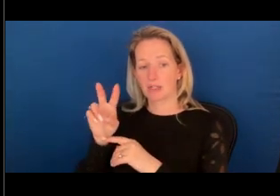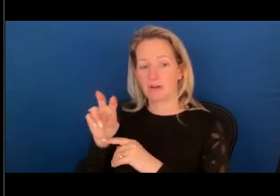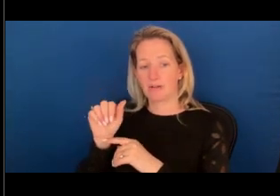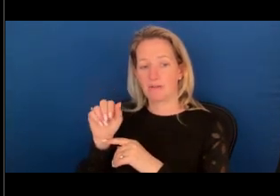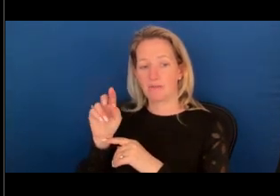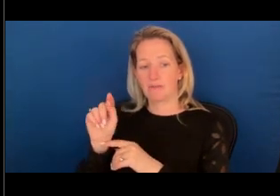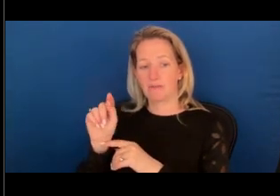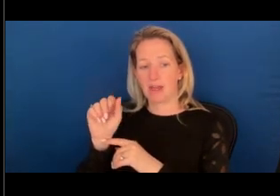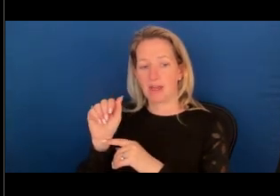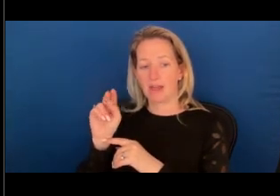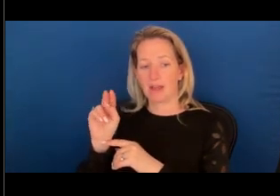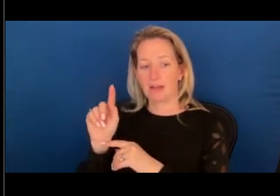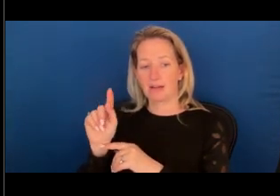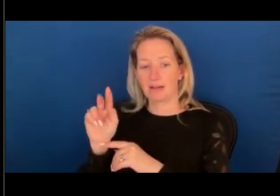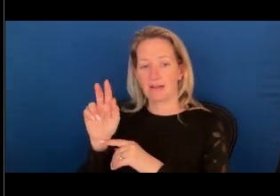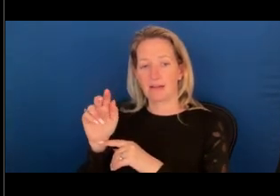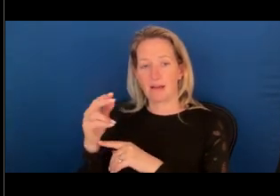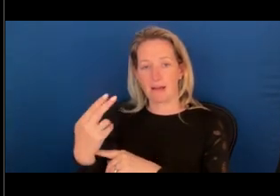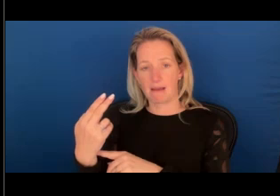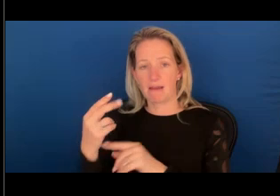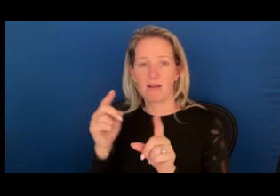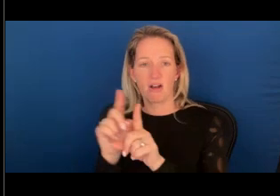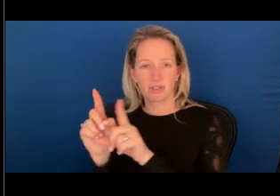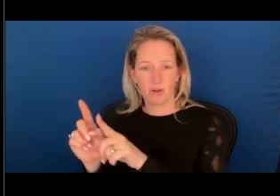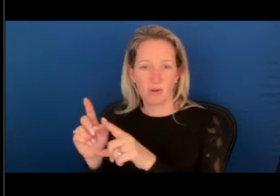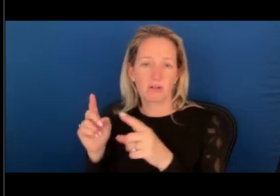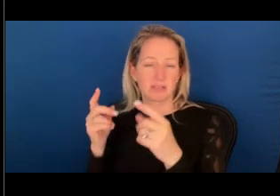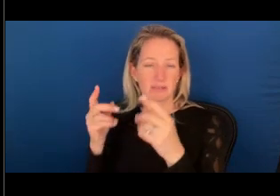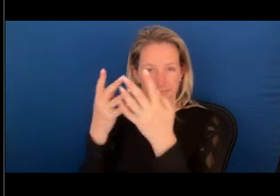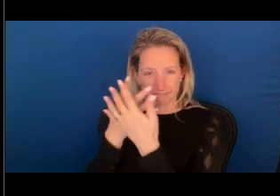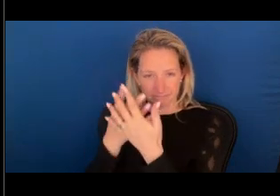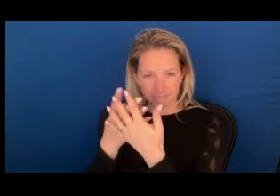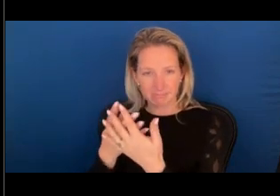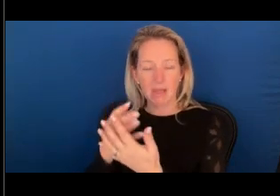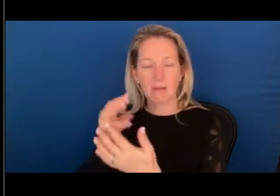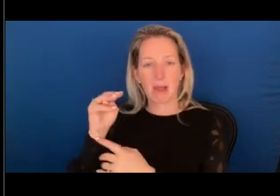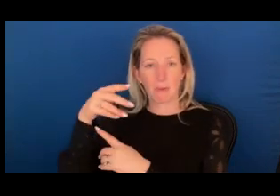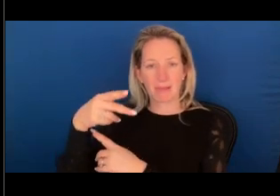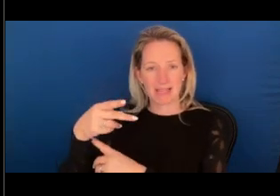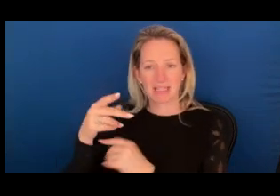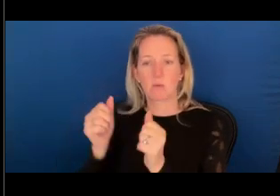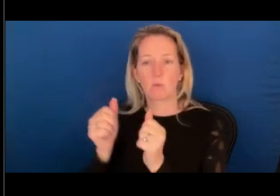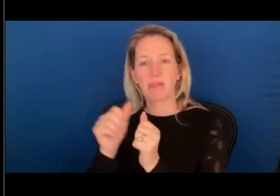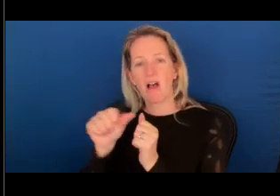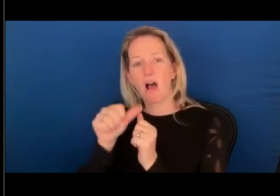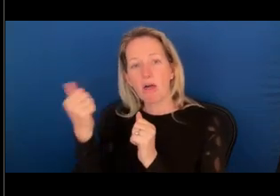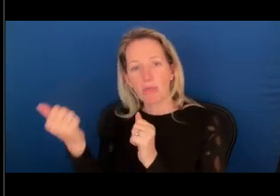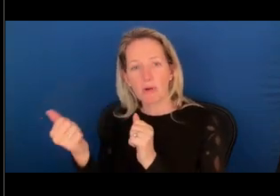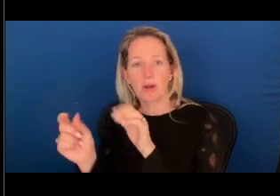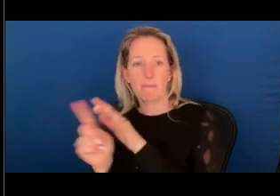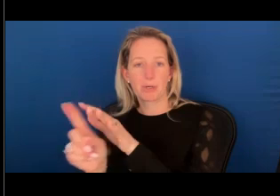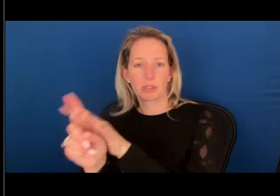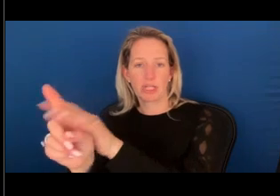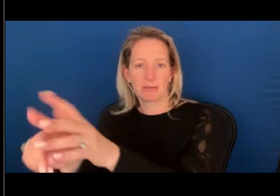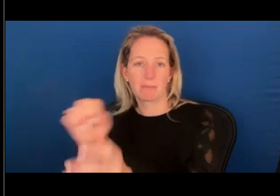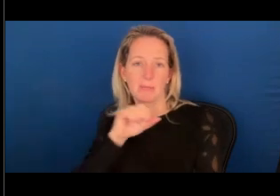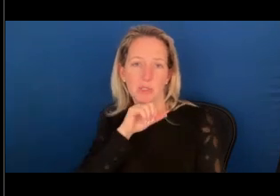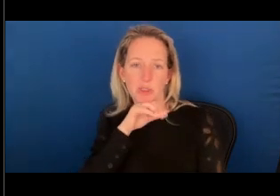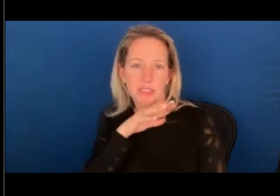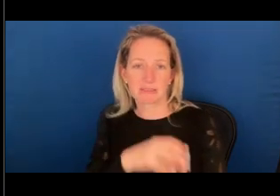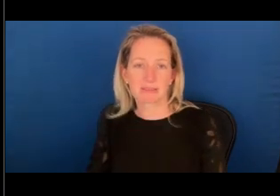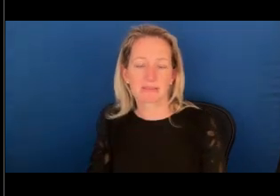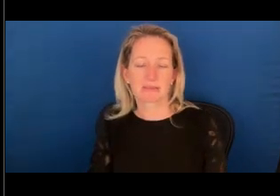laboratory studies to look at the fate and transport of microplastic with the presence of other emerging pollutants, including PFAS. Next slide.